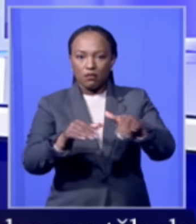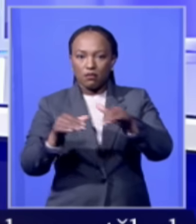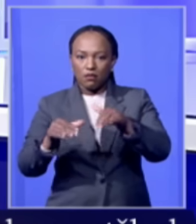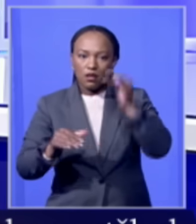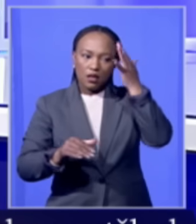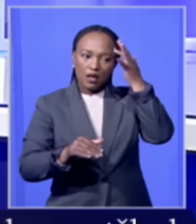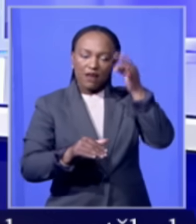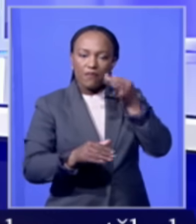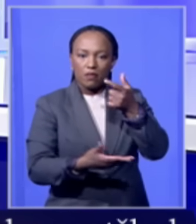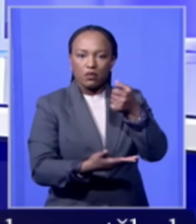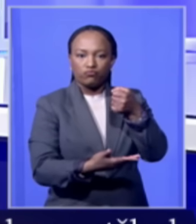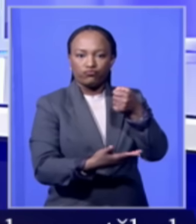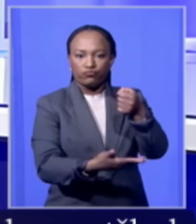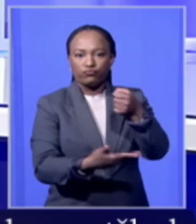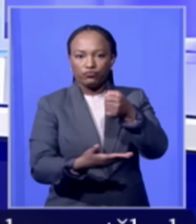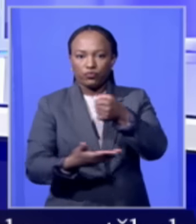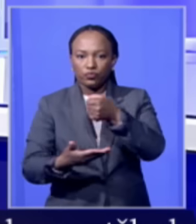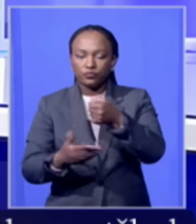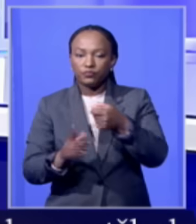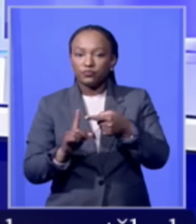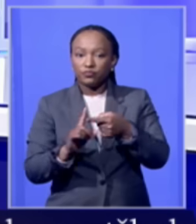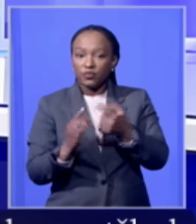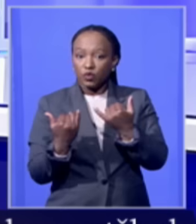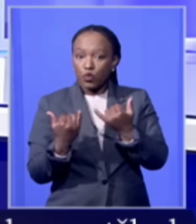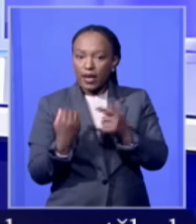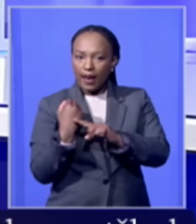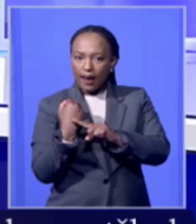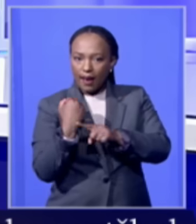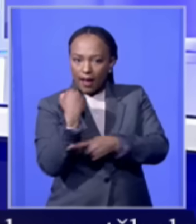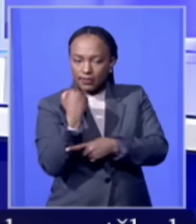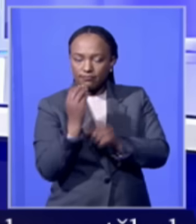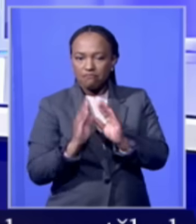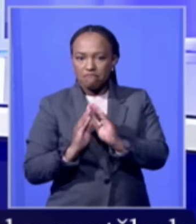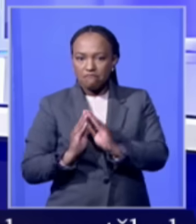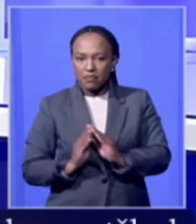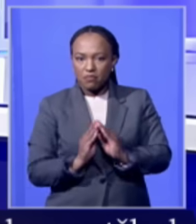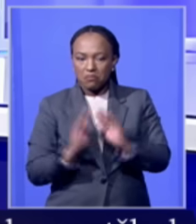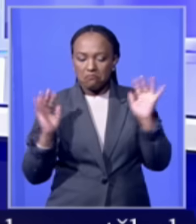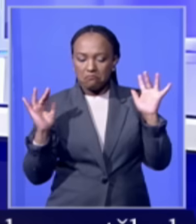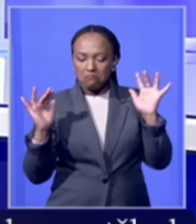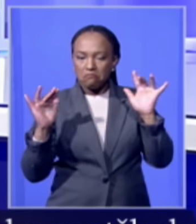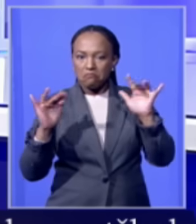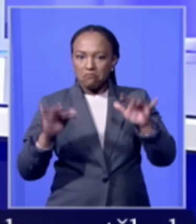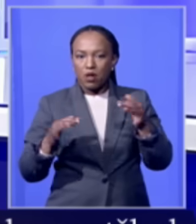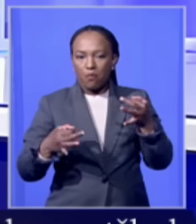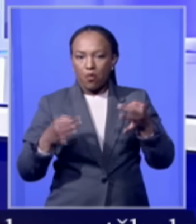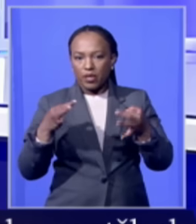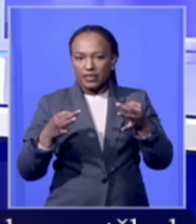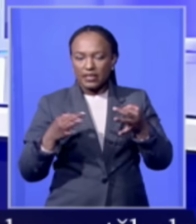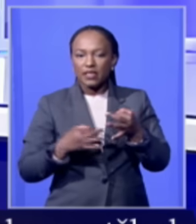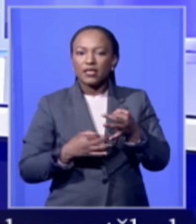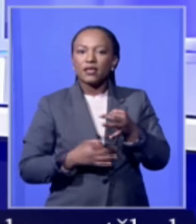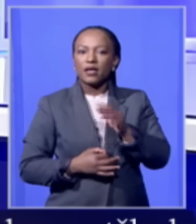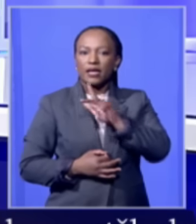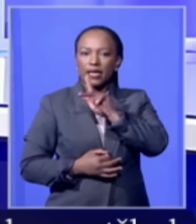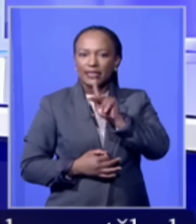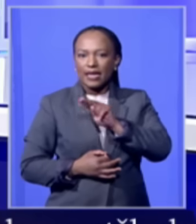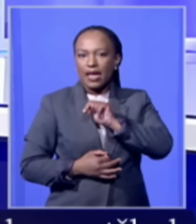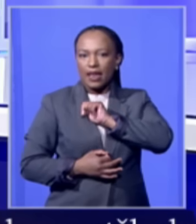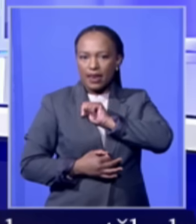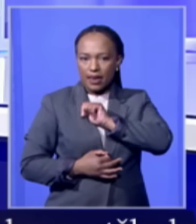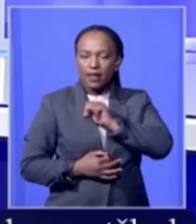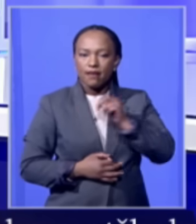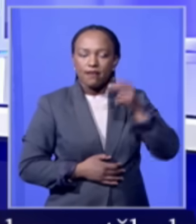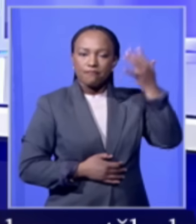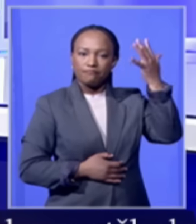bašomi. O boletše se letšatšing la mafelelo la seboka sa kopano ya mekgatlo ya dipolotiki yeo e swaretšego ka Durban go la KwaZulu-Natal. Godongwana